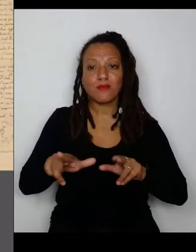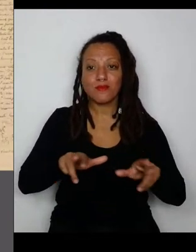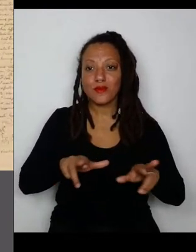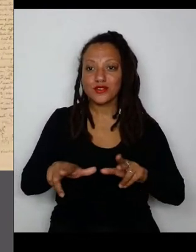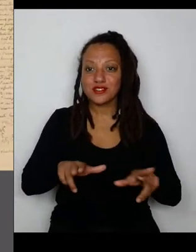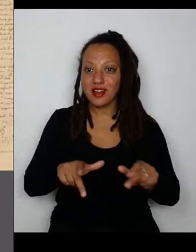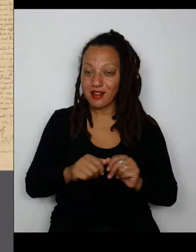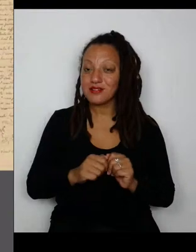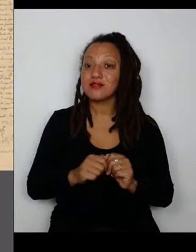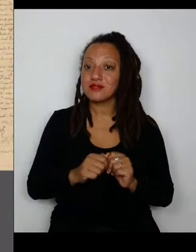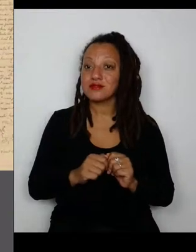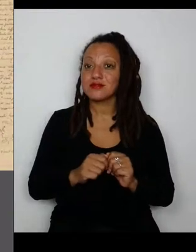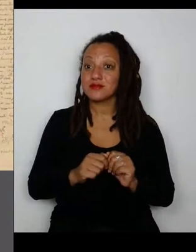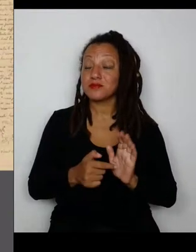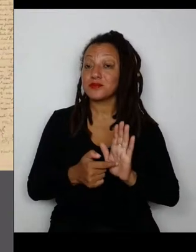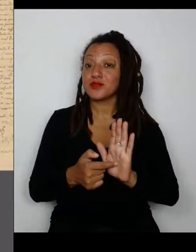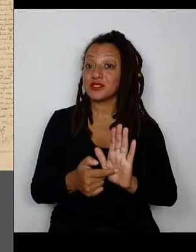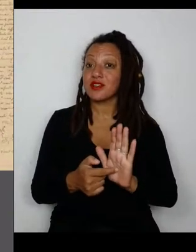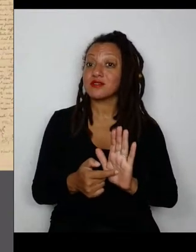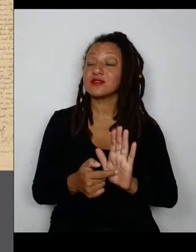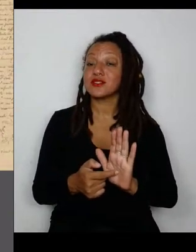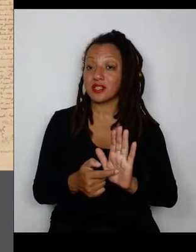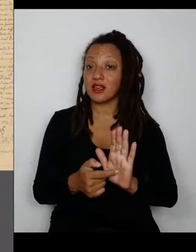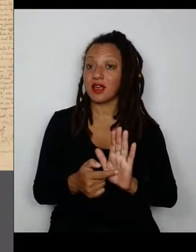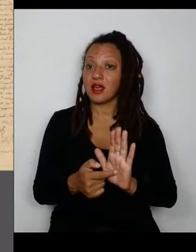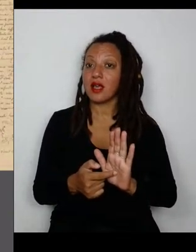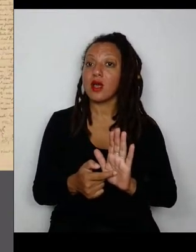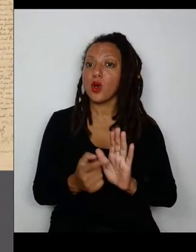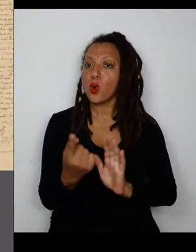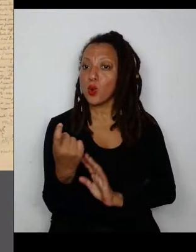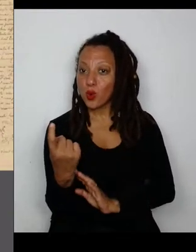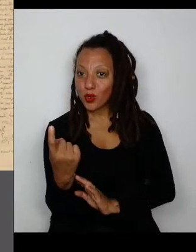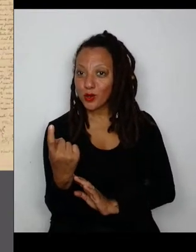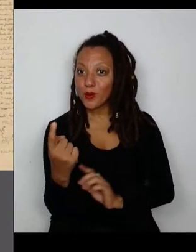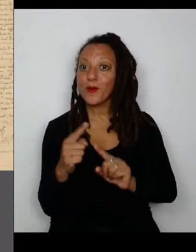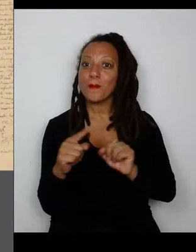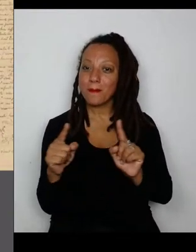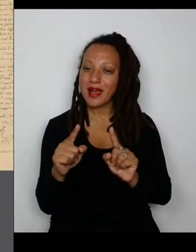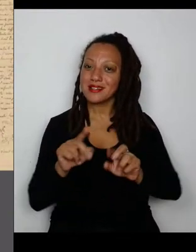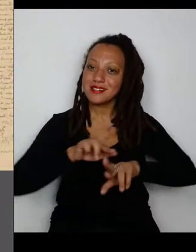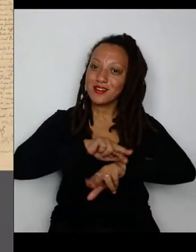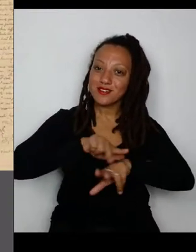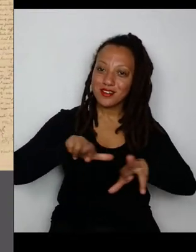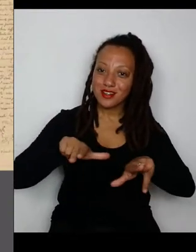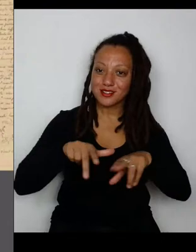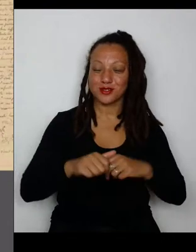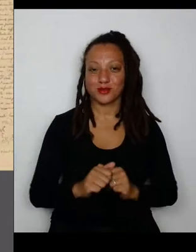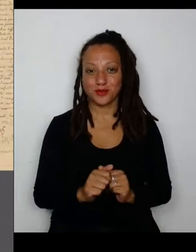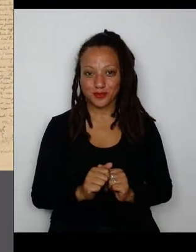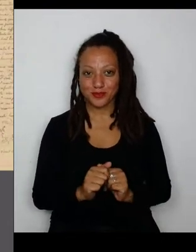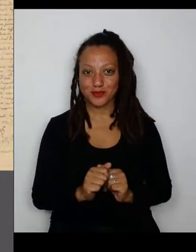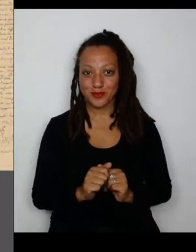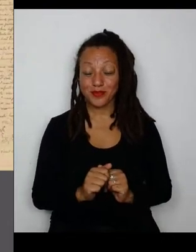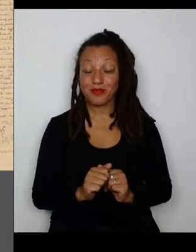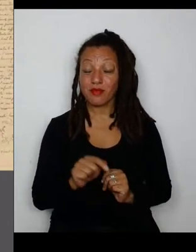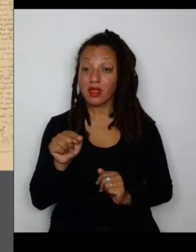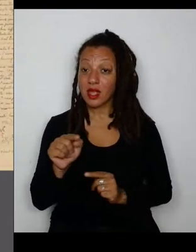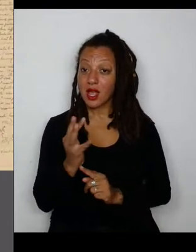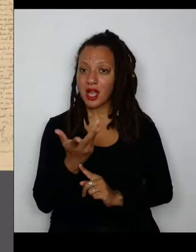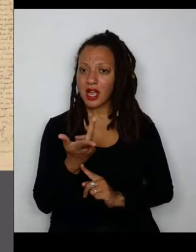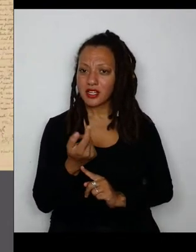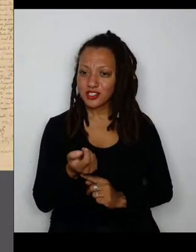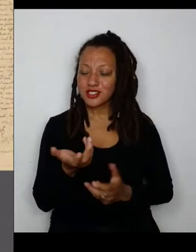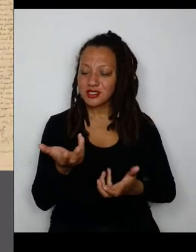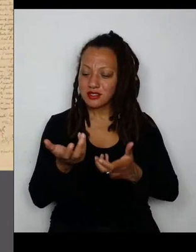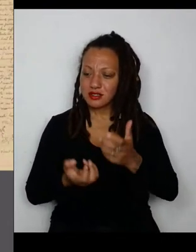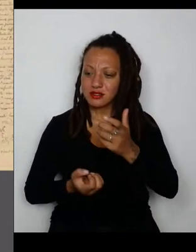this doubling is reflected in gogan's tendency to create multiple authorial positions employ pseudonyms or